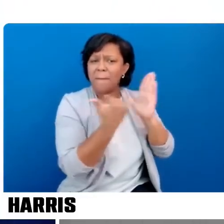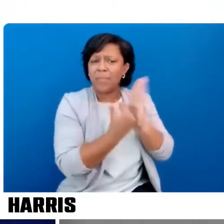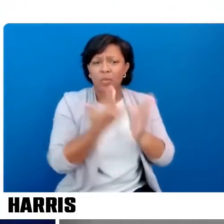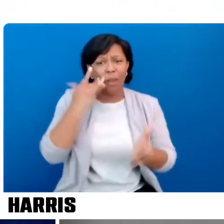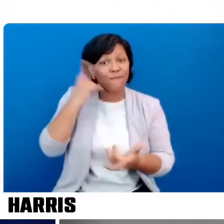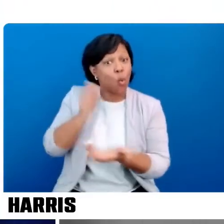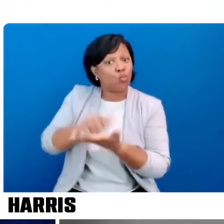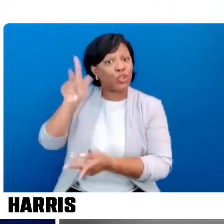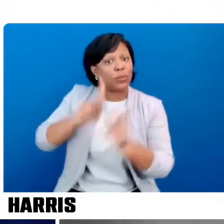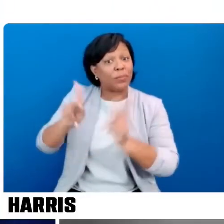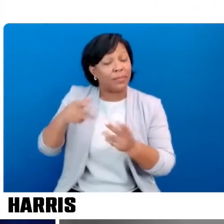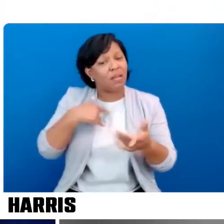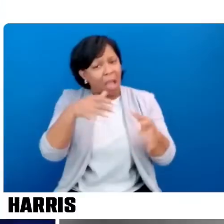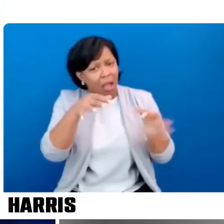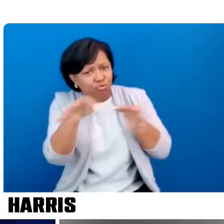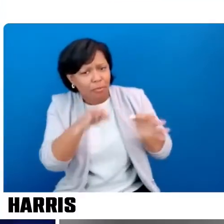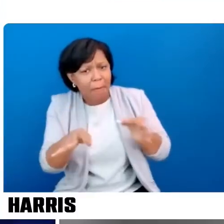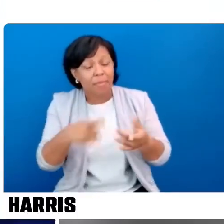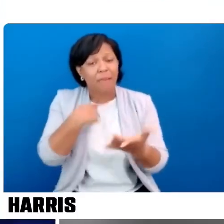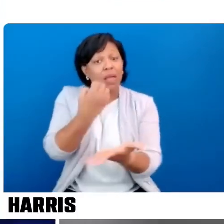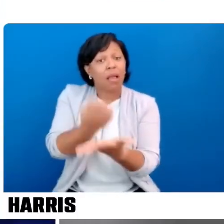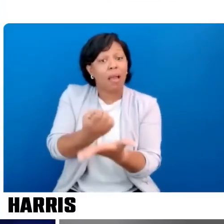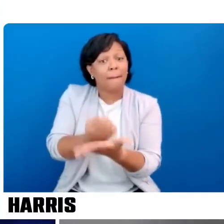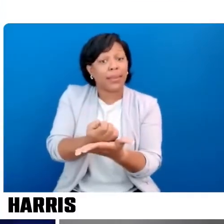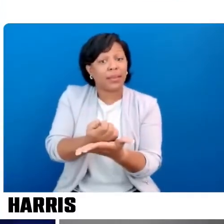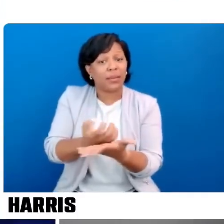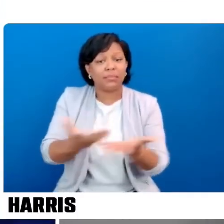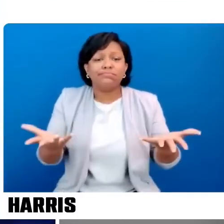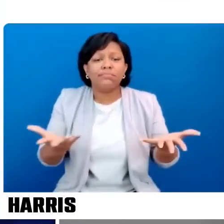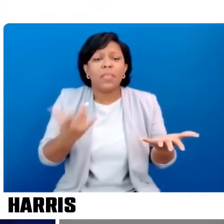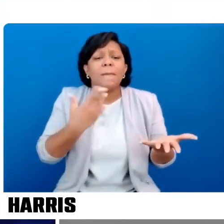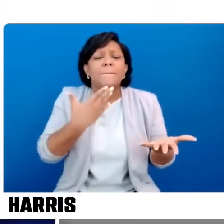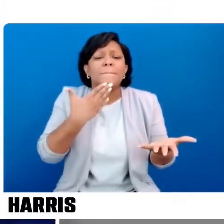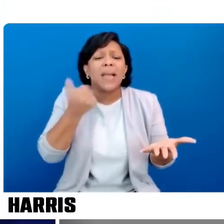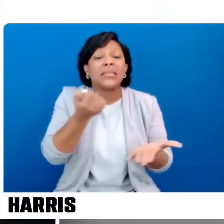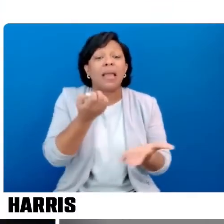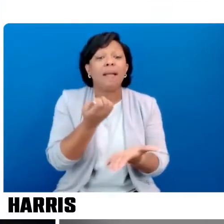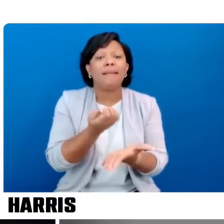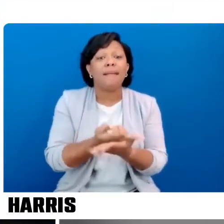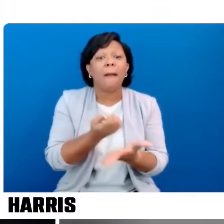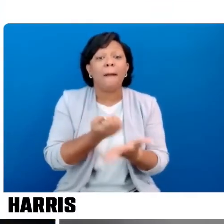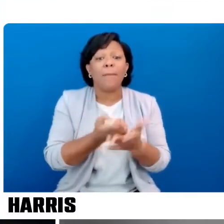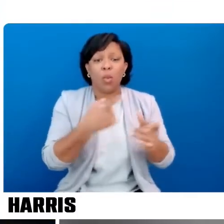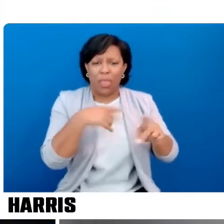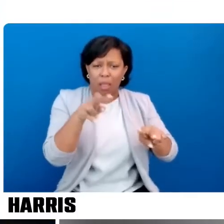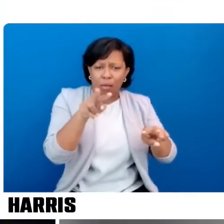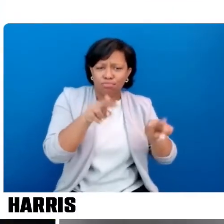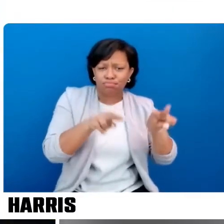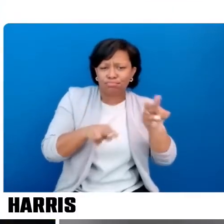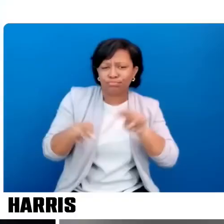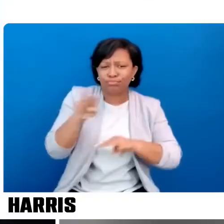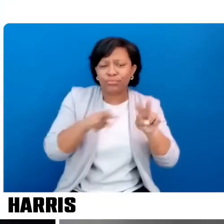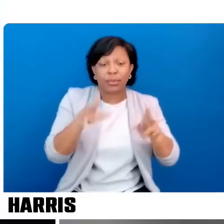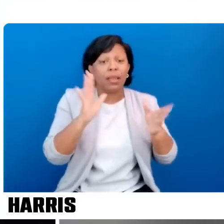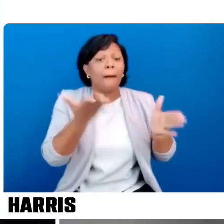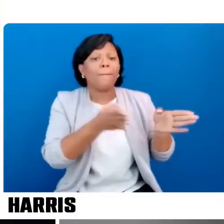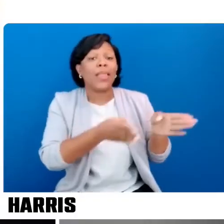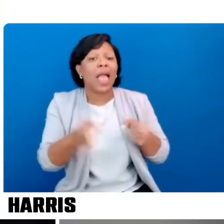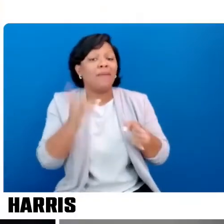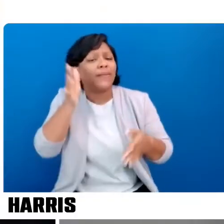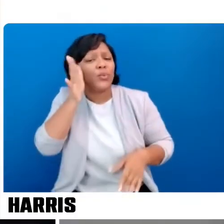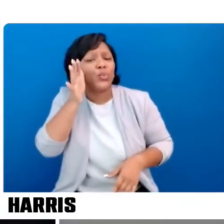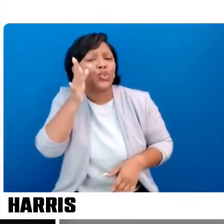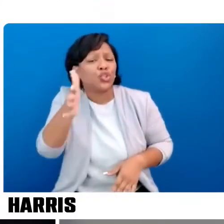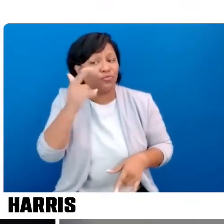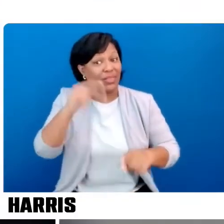best economists in our country, if not the world, have reviewed our relative plans for the future of America. What